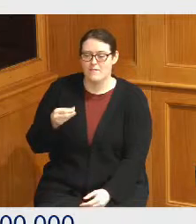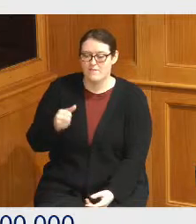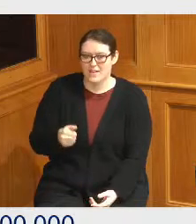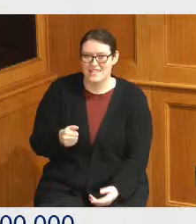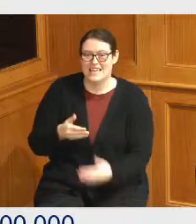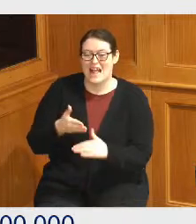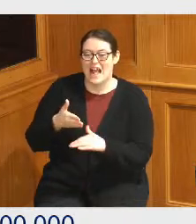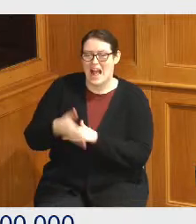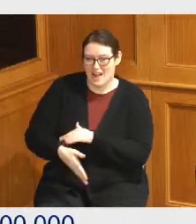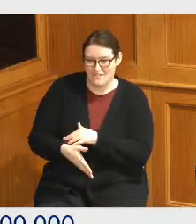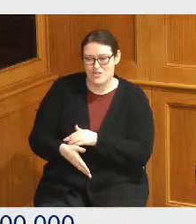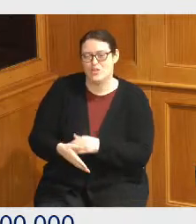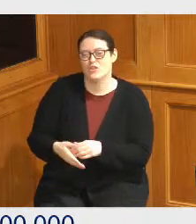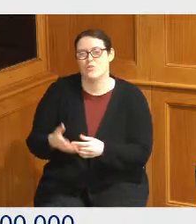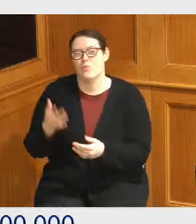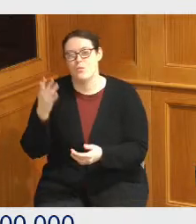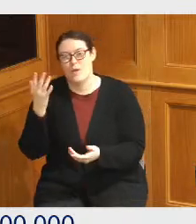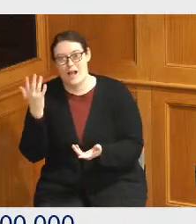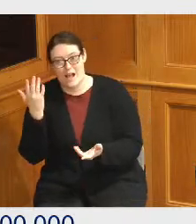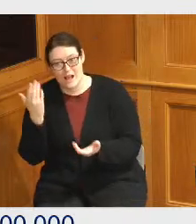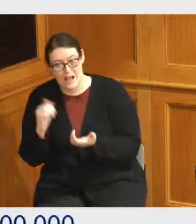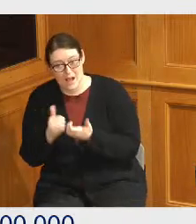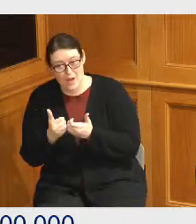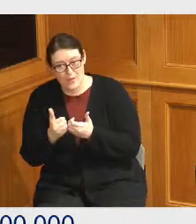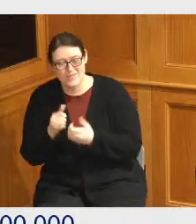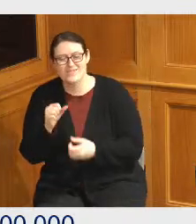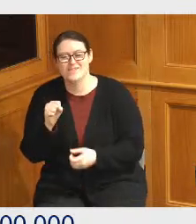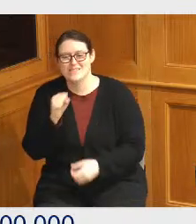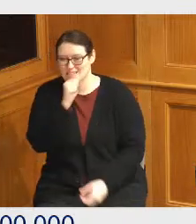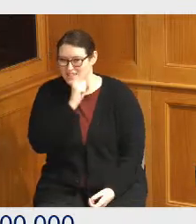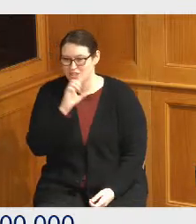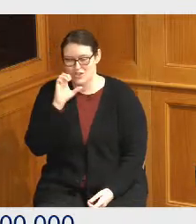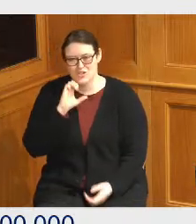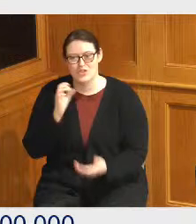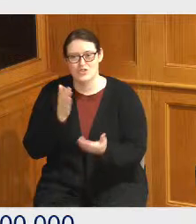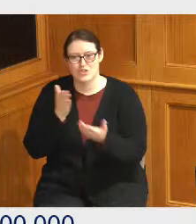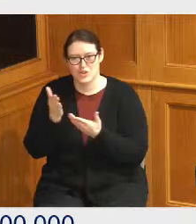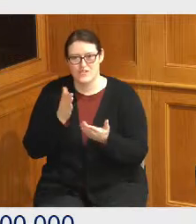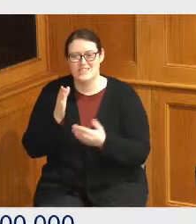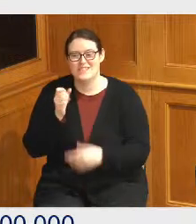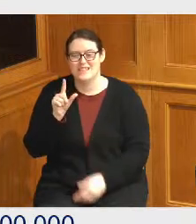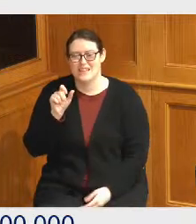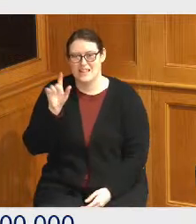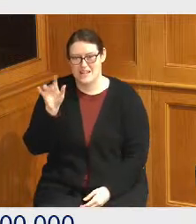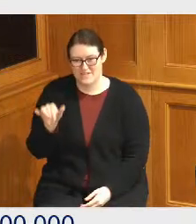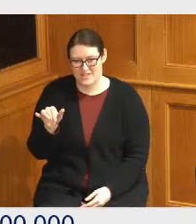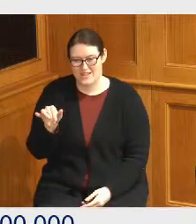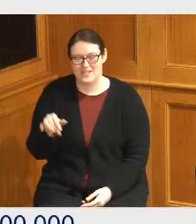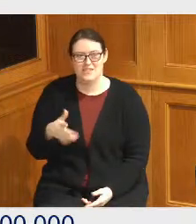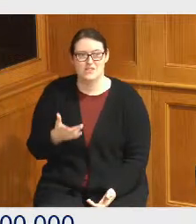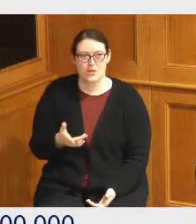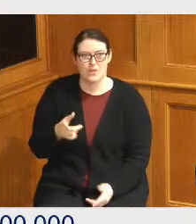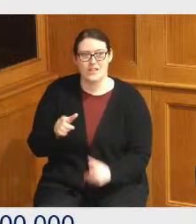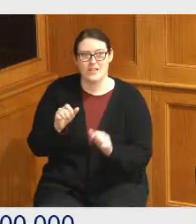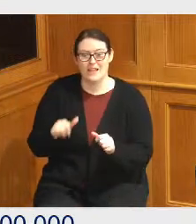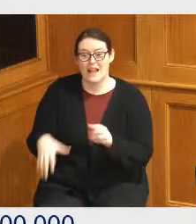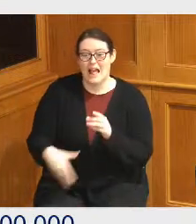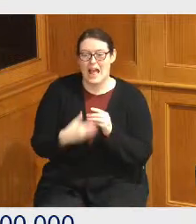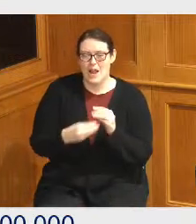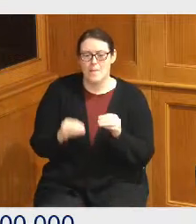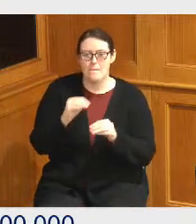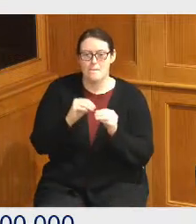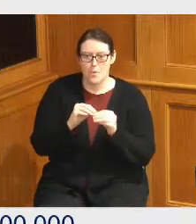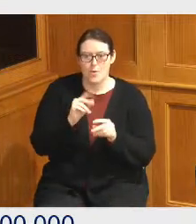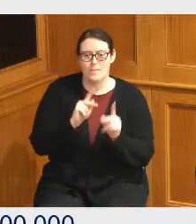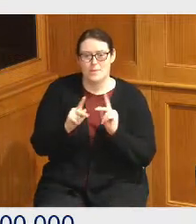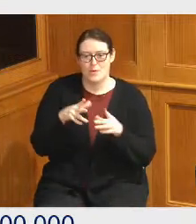through the Senior Services Levy. Our additional ARPA funding will just allow the Council on Aging to add more seniors into the